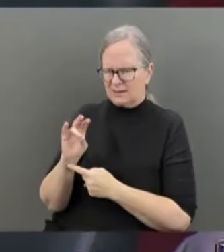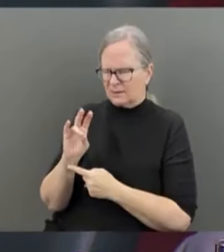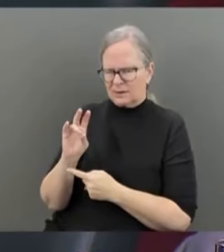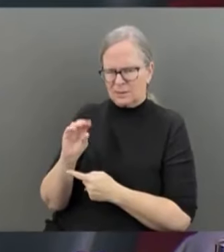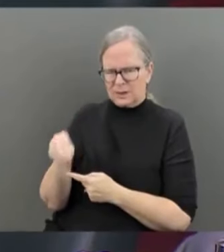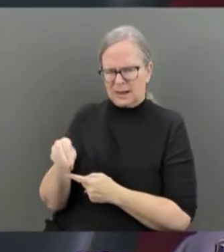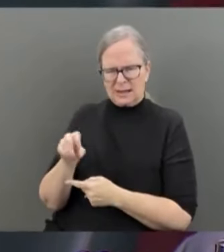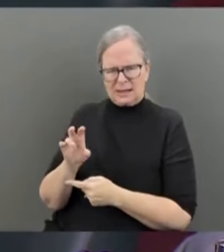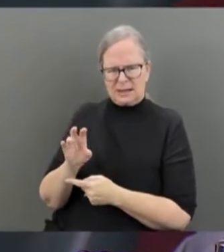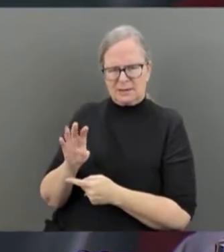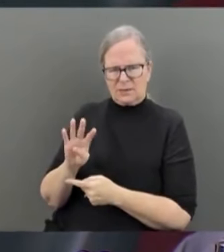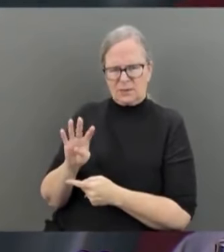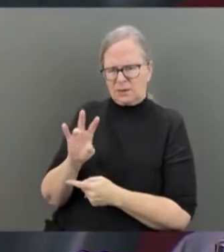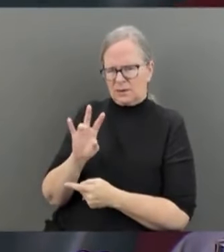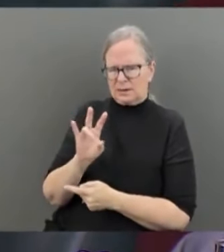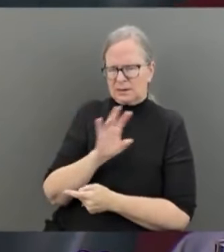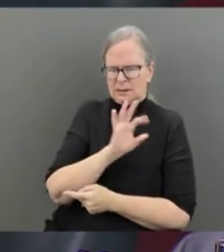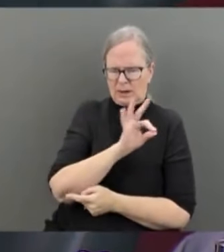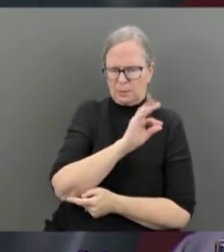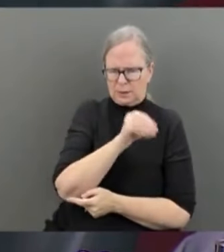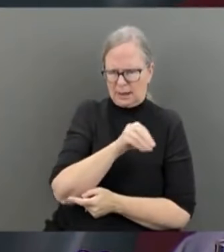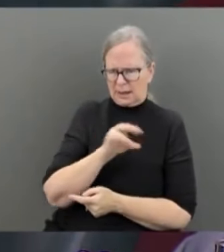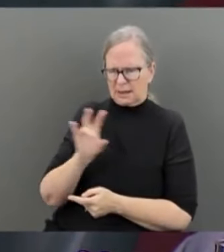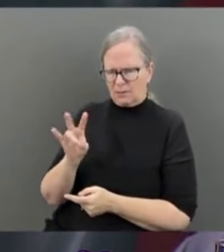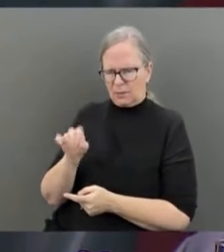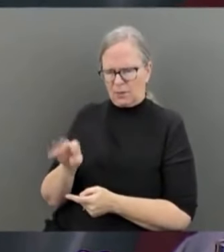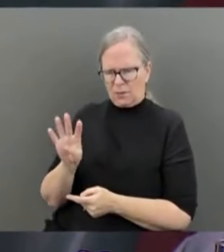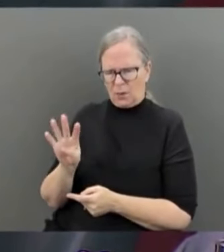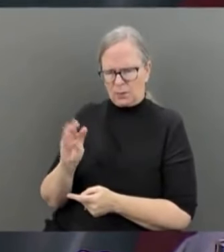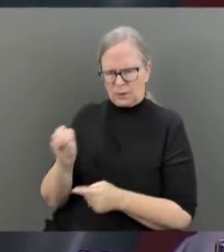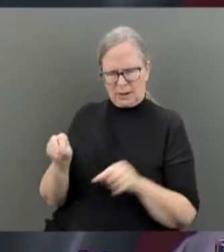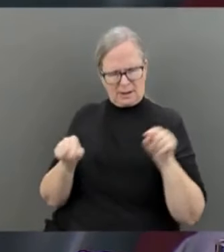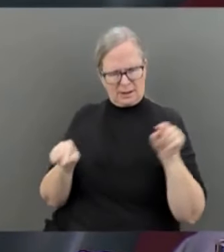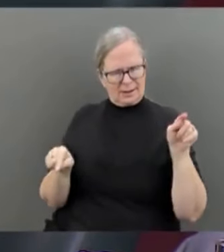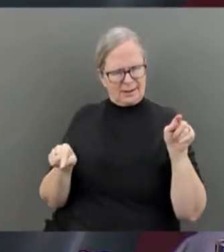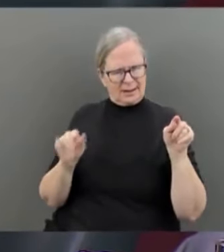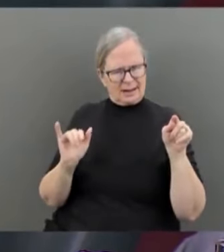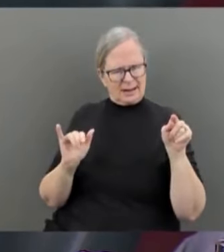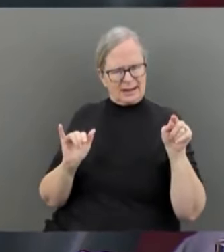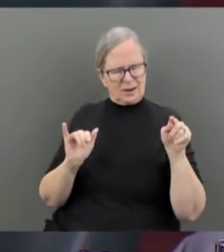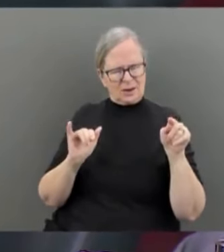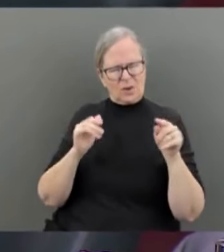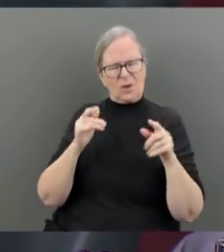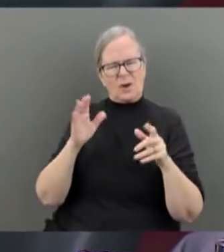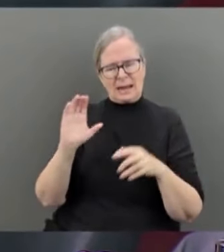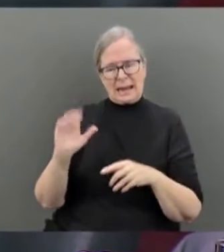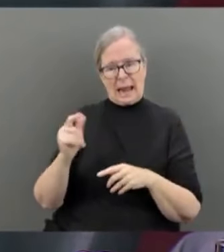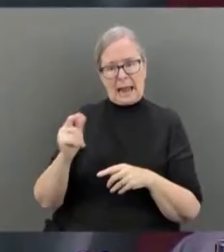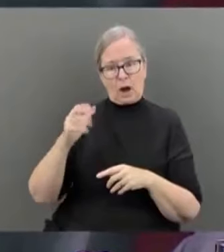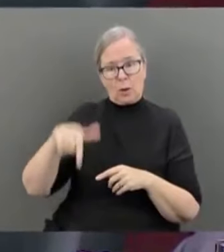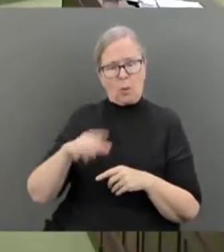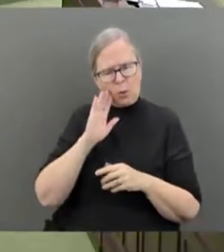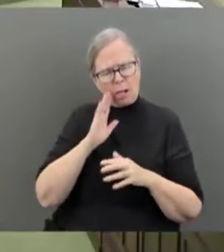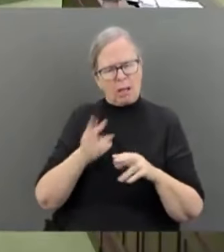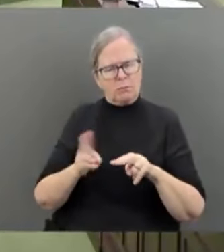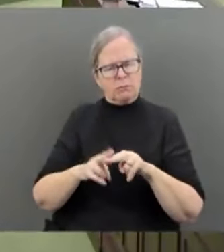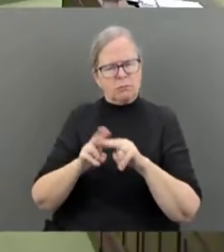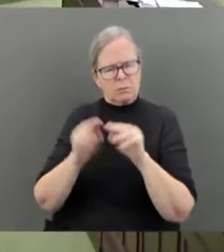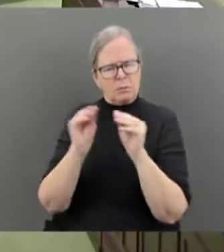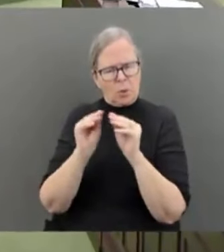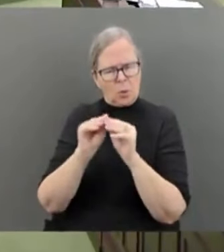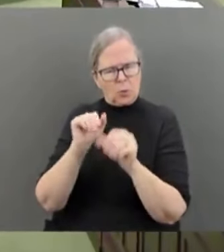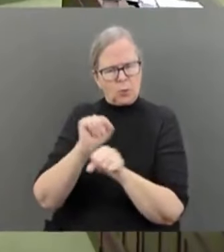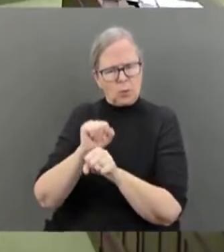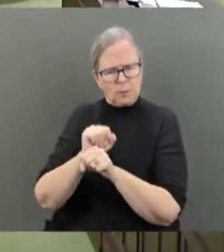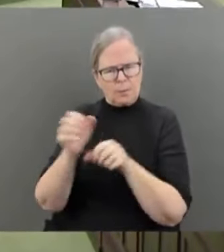ensure Edmonton and Calgary continue to improve in terms of economic development and job growth? The Honourable Minister